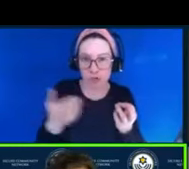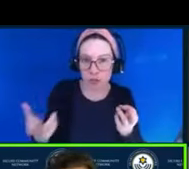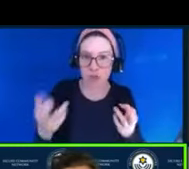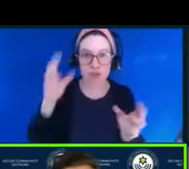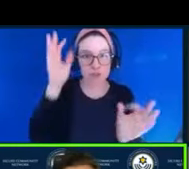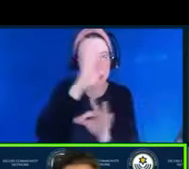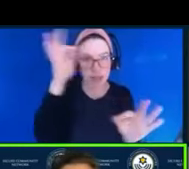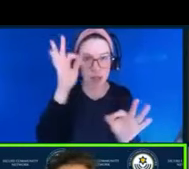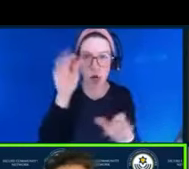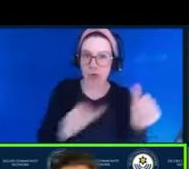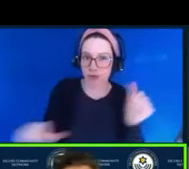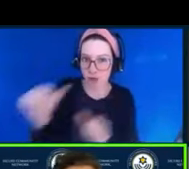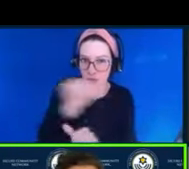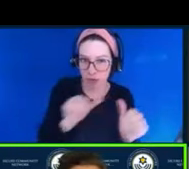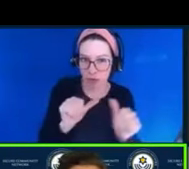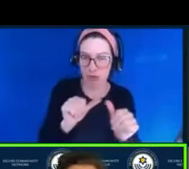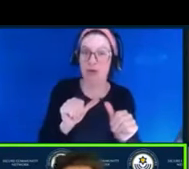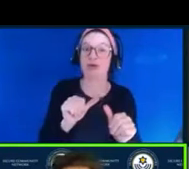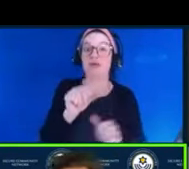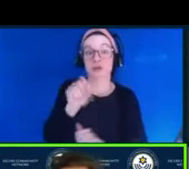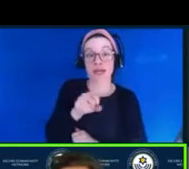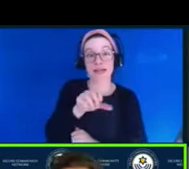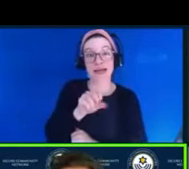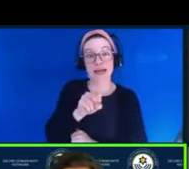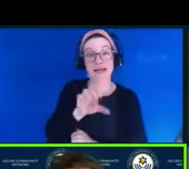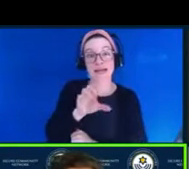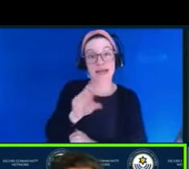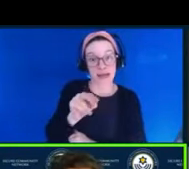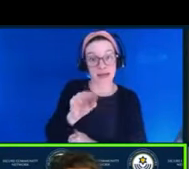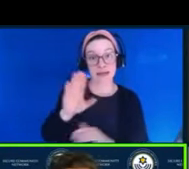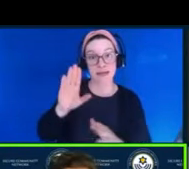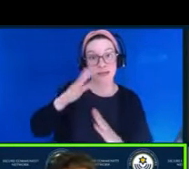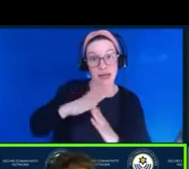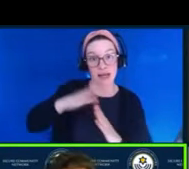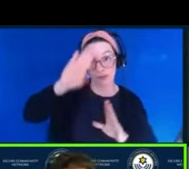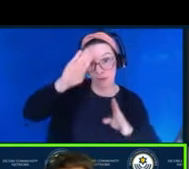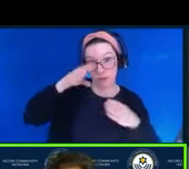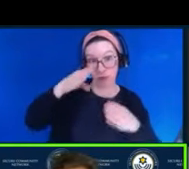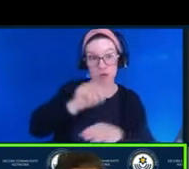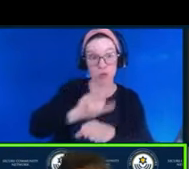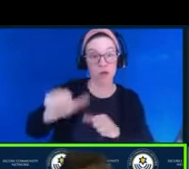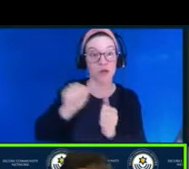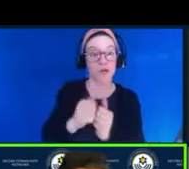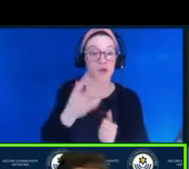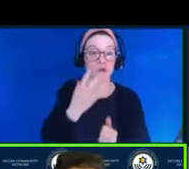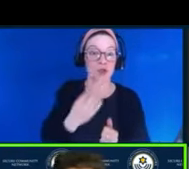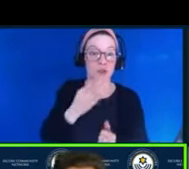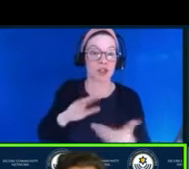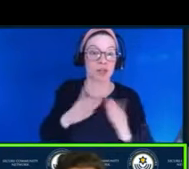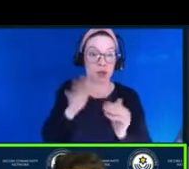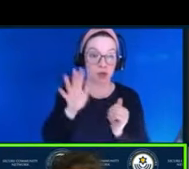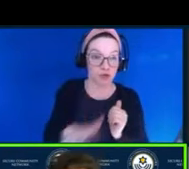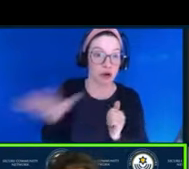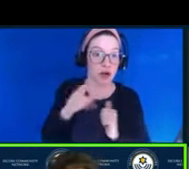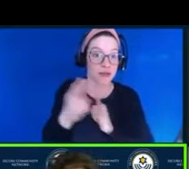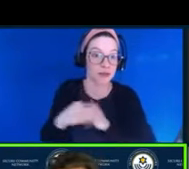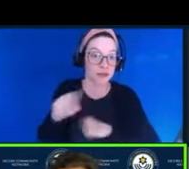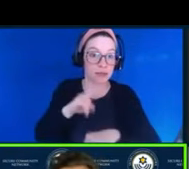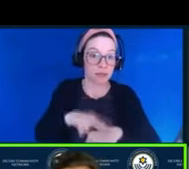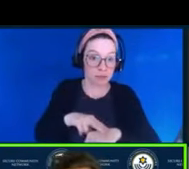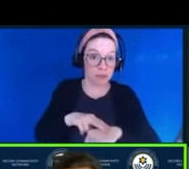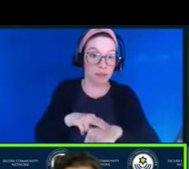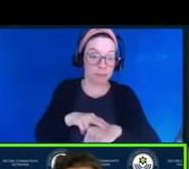to the table. So although SCN's main focus is working with Jewish communities and partners across all of North America, so we cover Canada